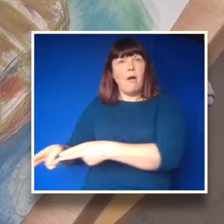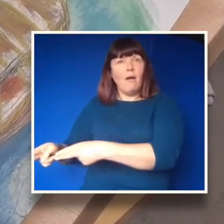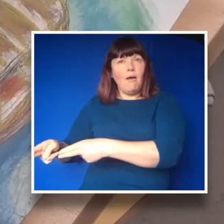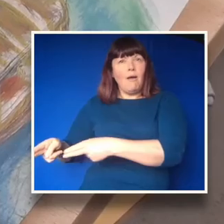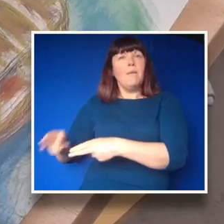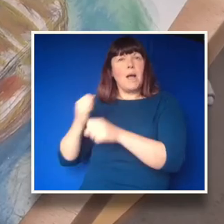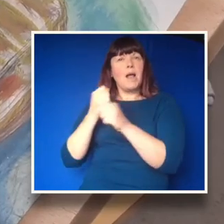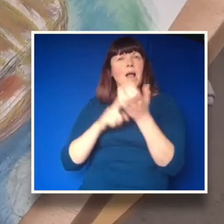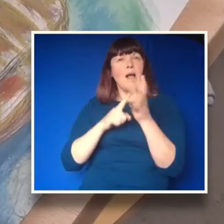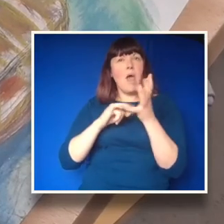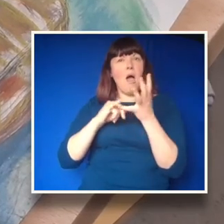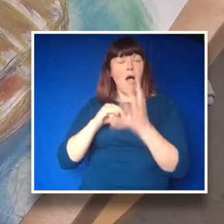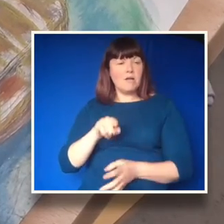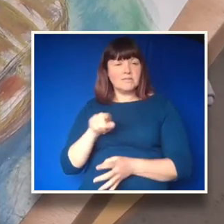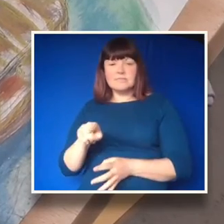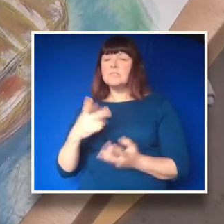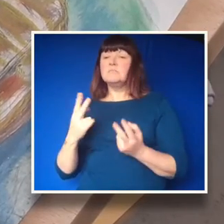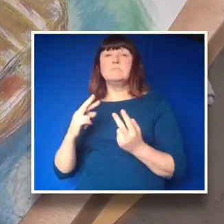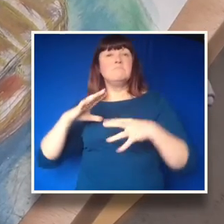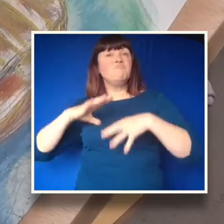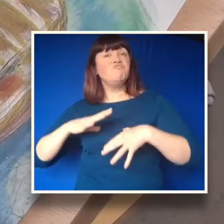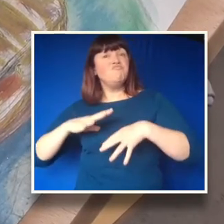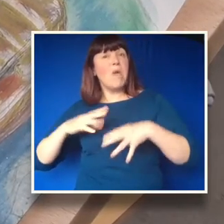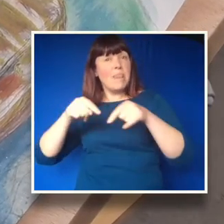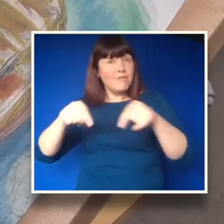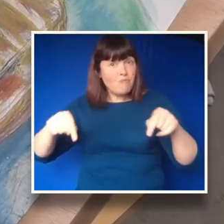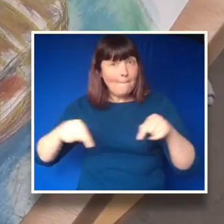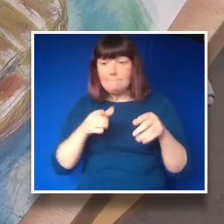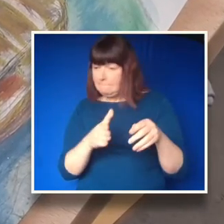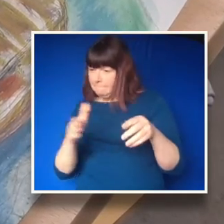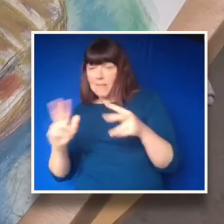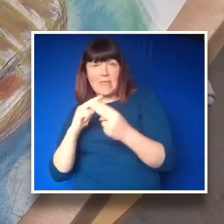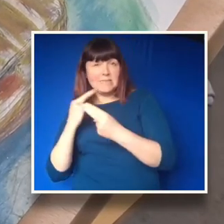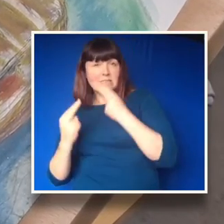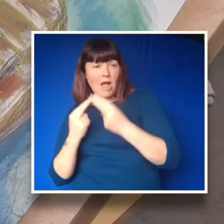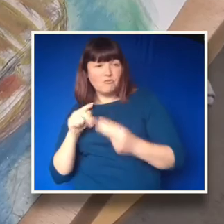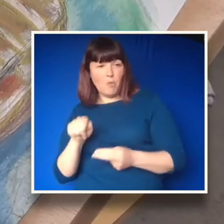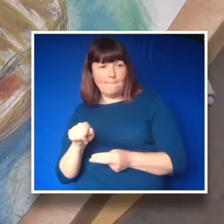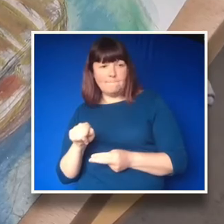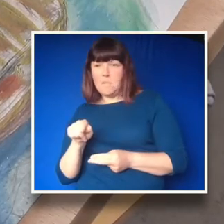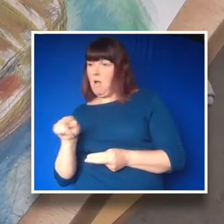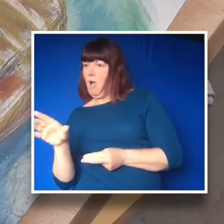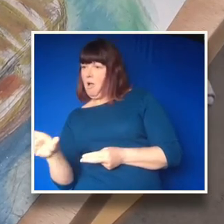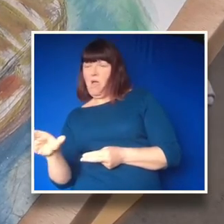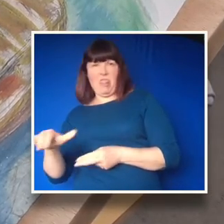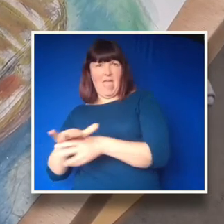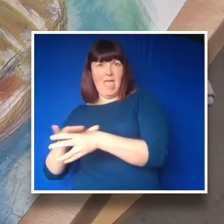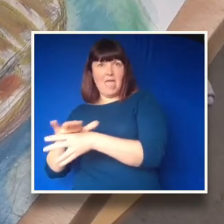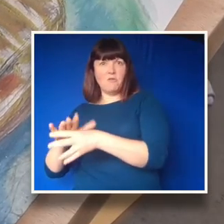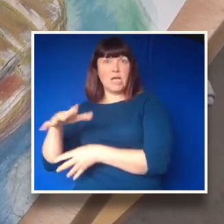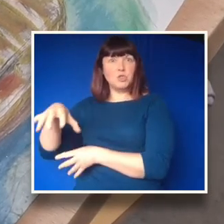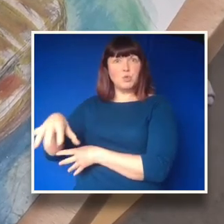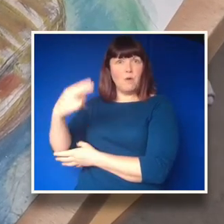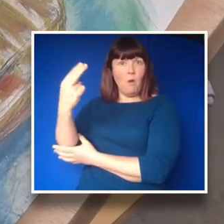got my living room, then I've got a little dining room here, and this is meant to be like my art studio area, so I've got a little